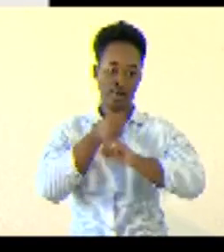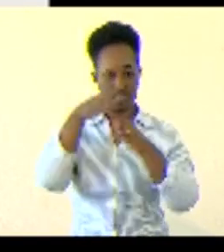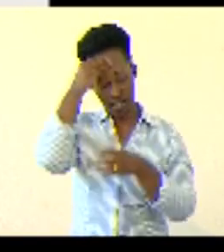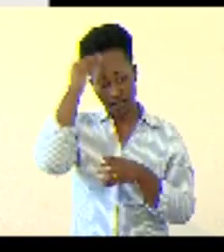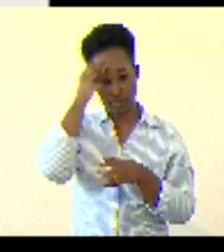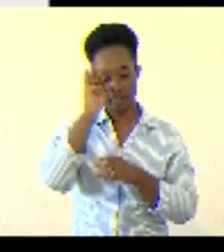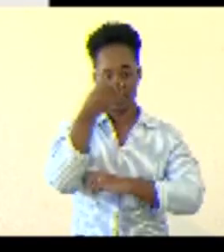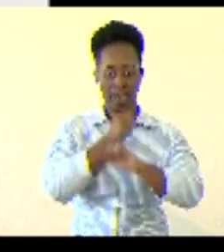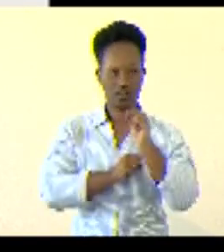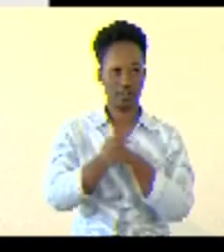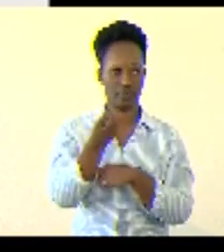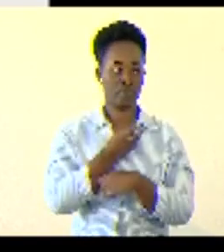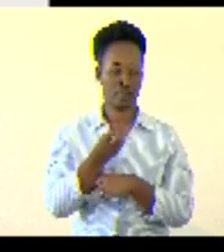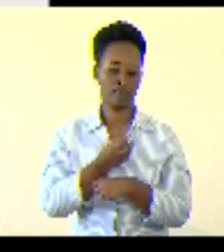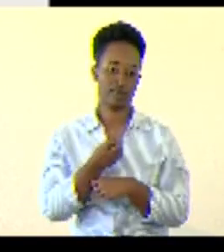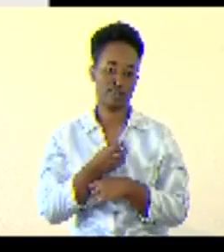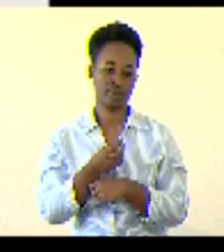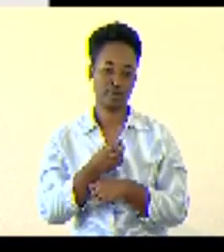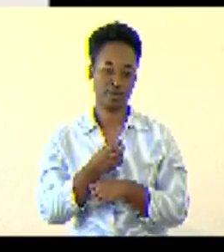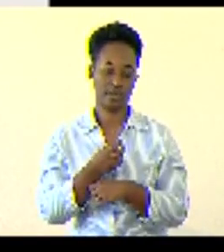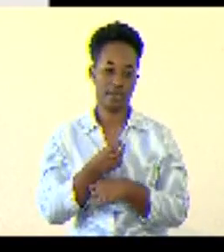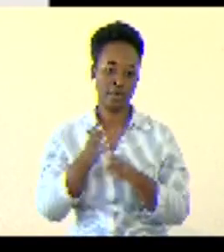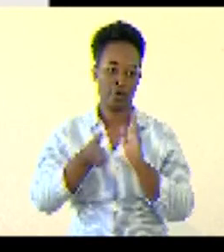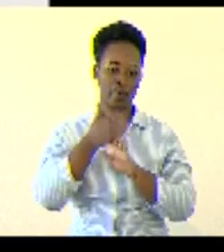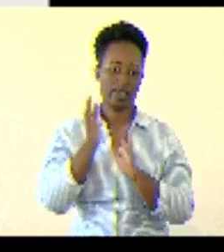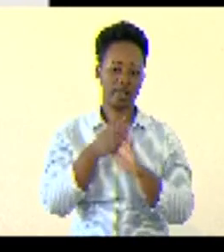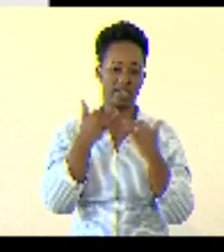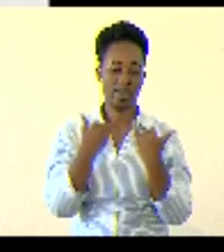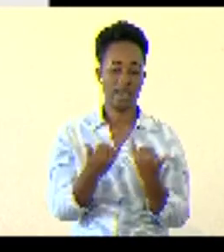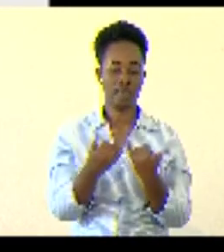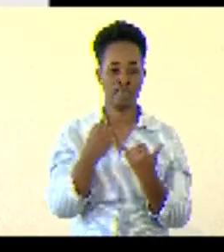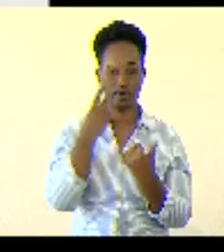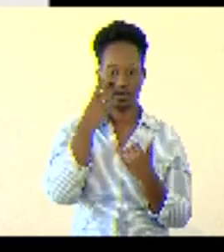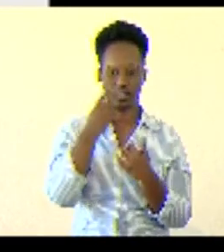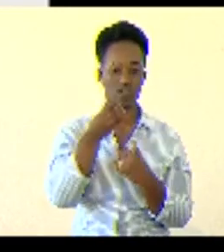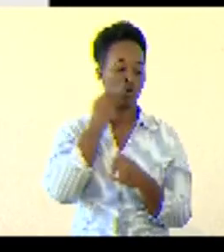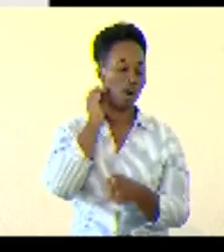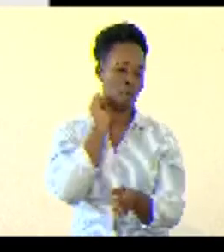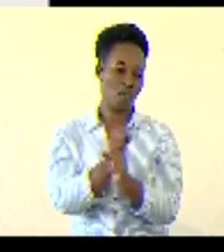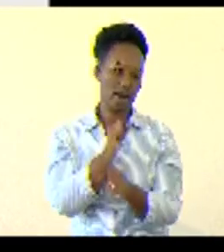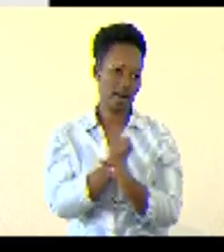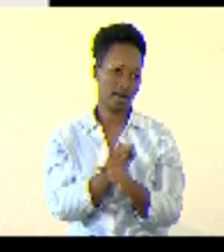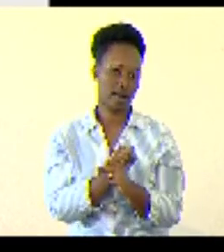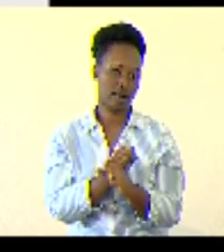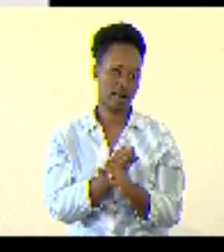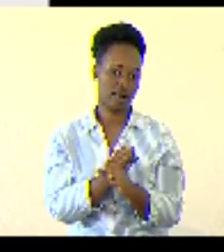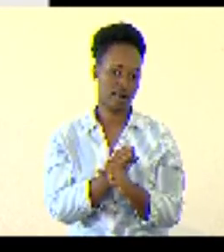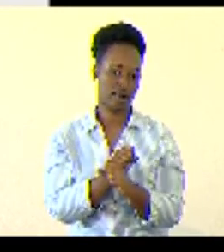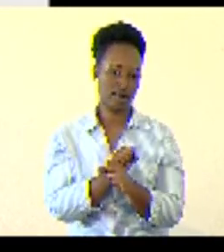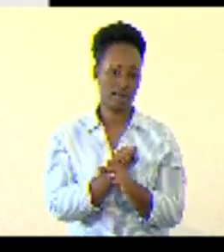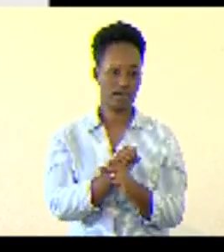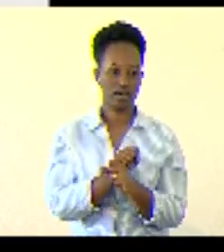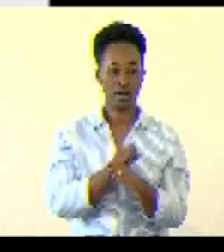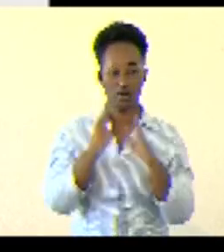we are rewinding our lesson. Quickly, let's leave the homework. I said talk about how is the concentration